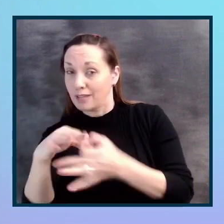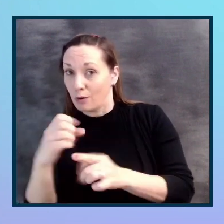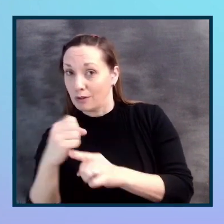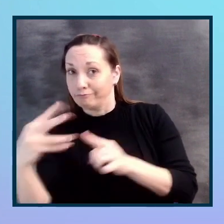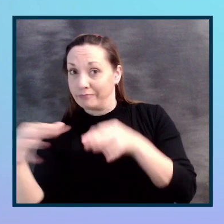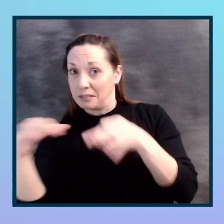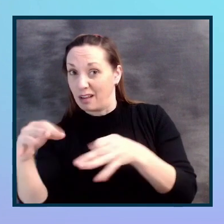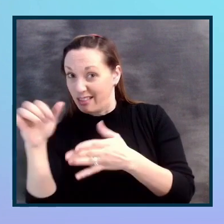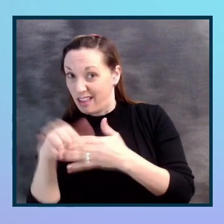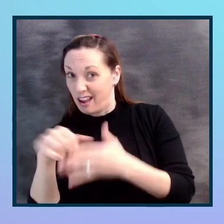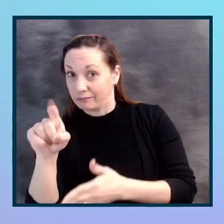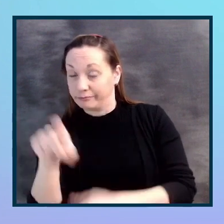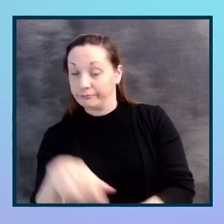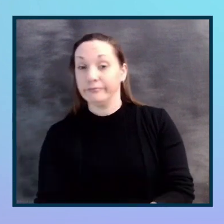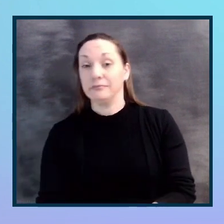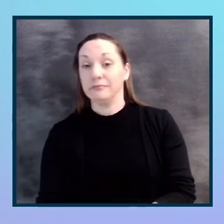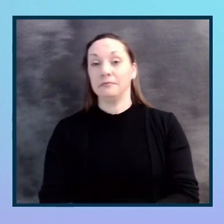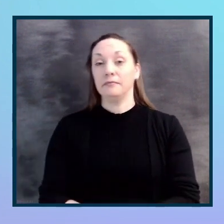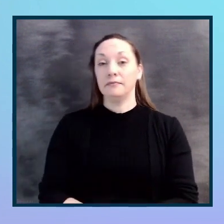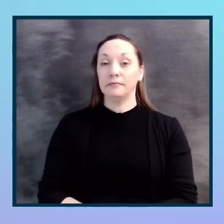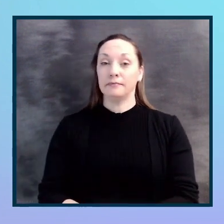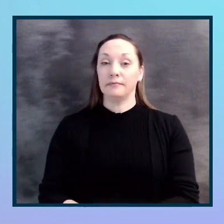on this?